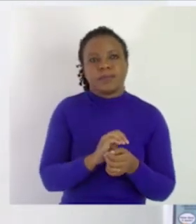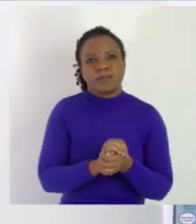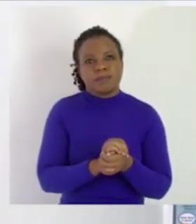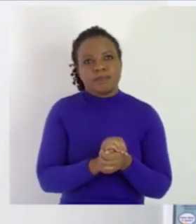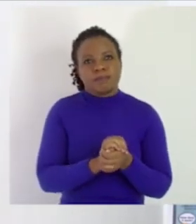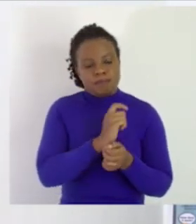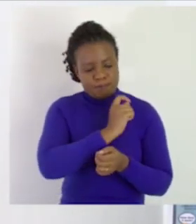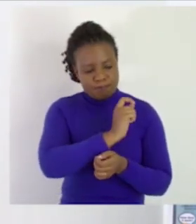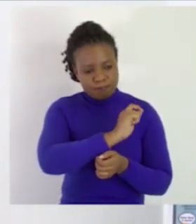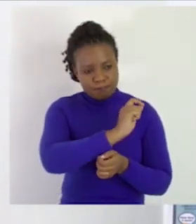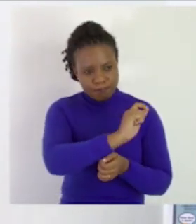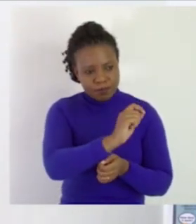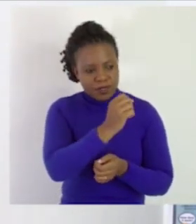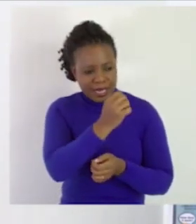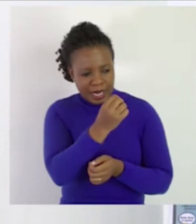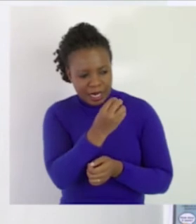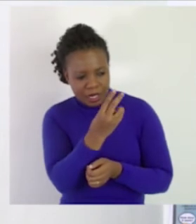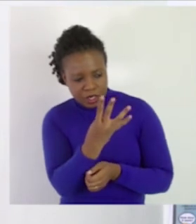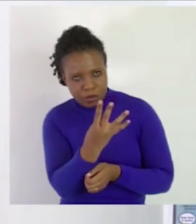We have countable nouns